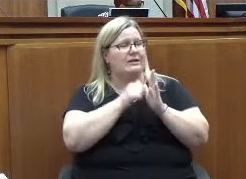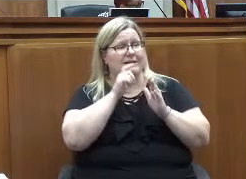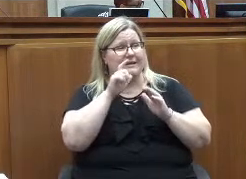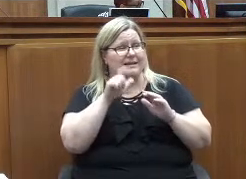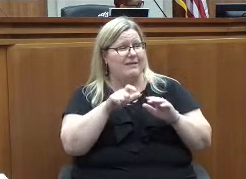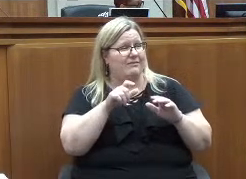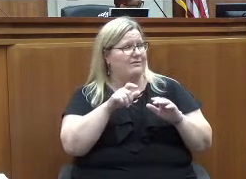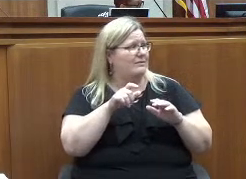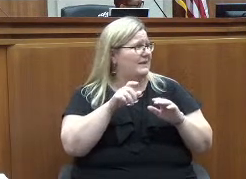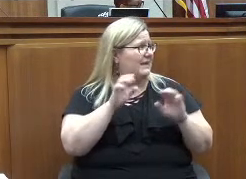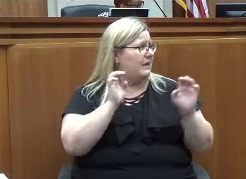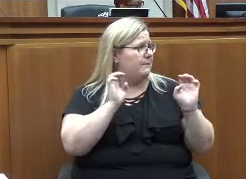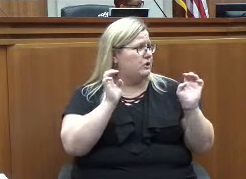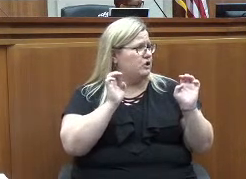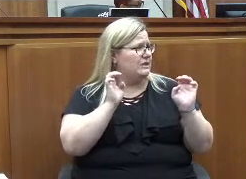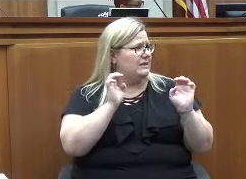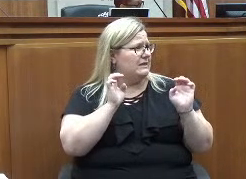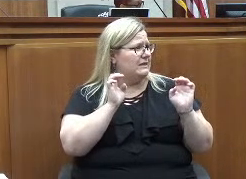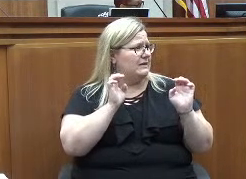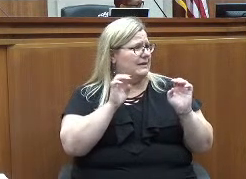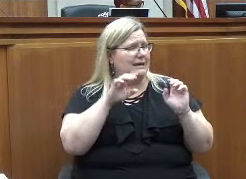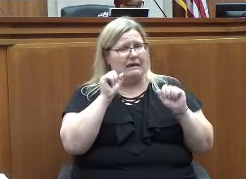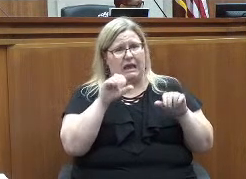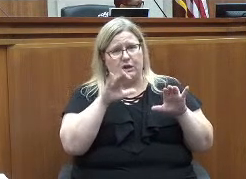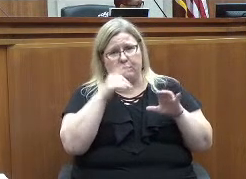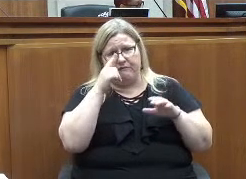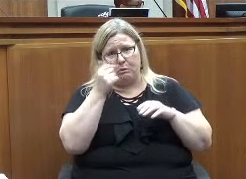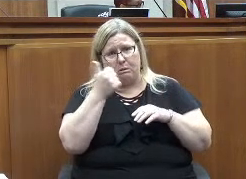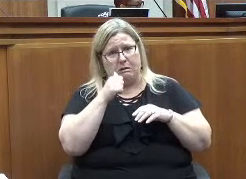an emergency. We can do it for any reason.